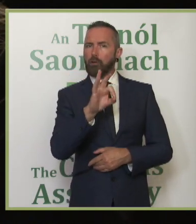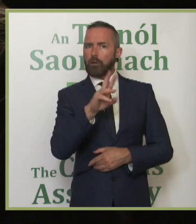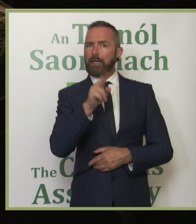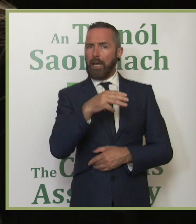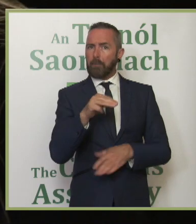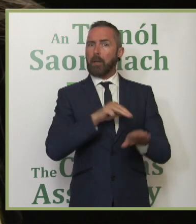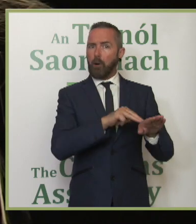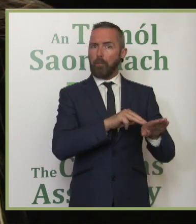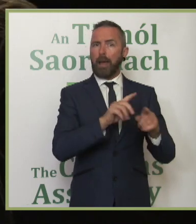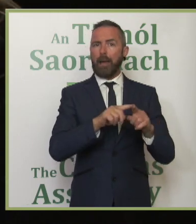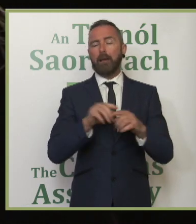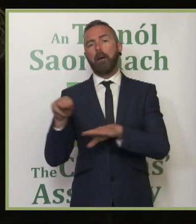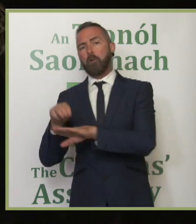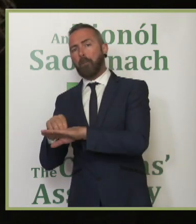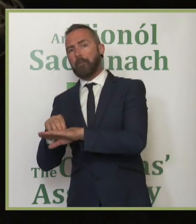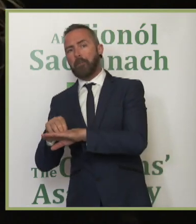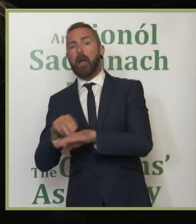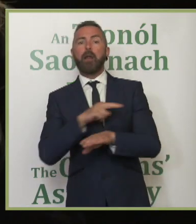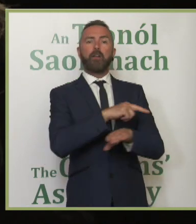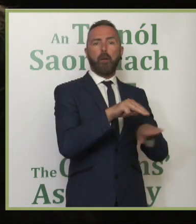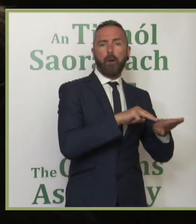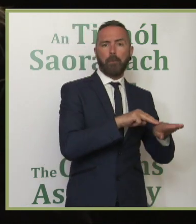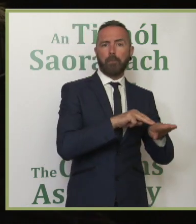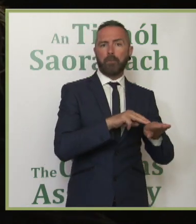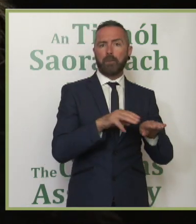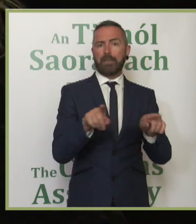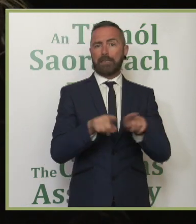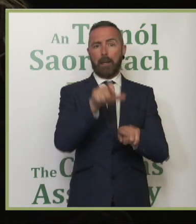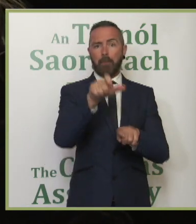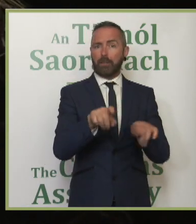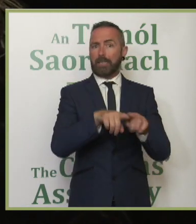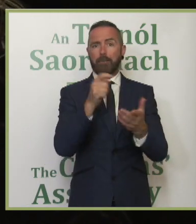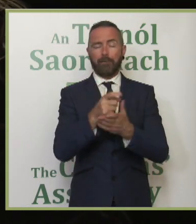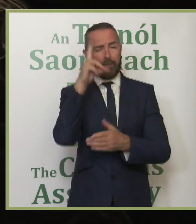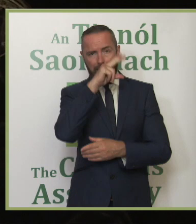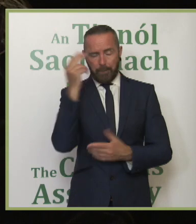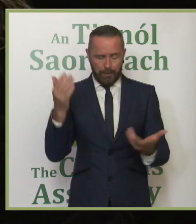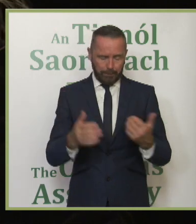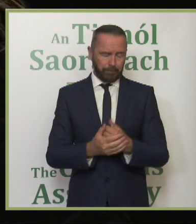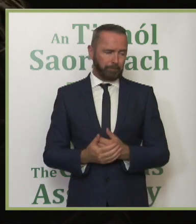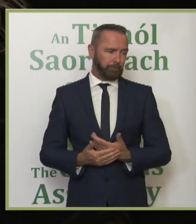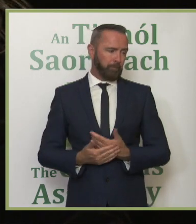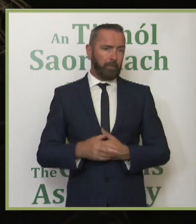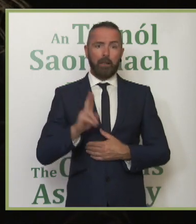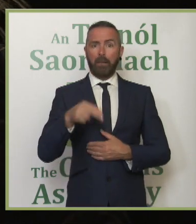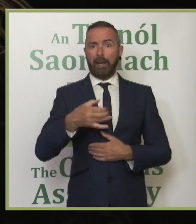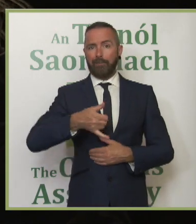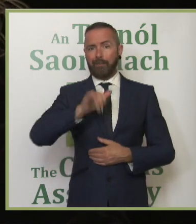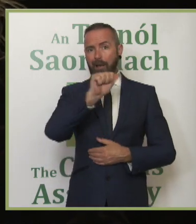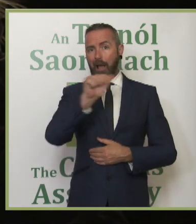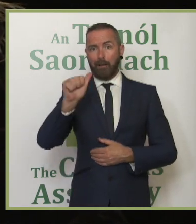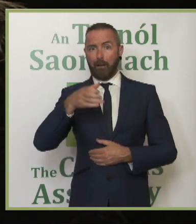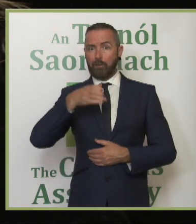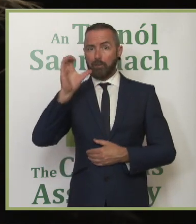and non-problematic to the same person at the same time. So in other words, I could take a drink, the alcohol is